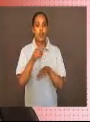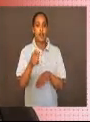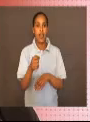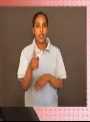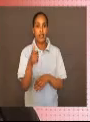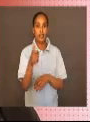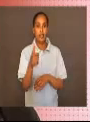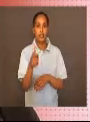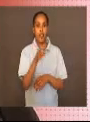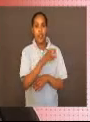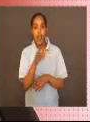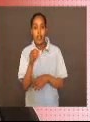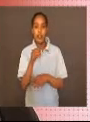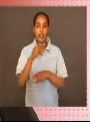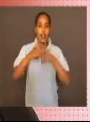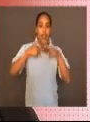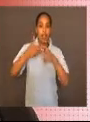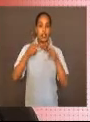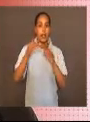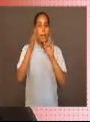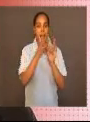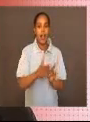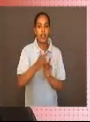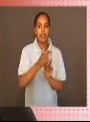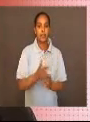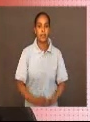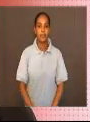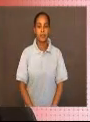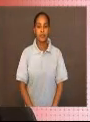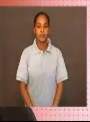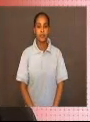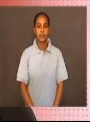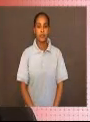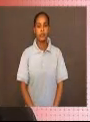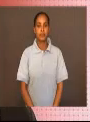rates and reaction mechanism.